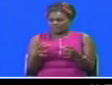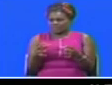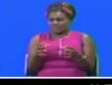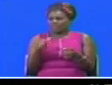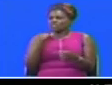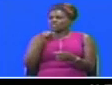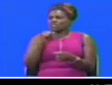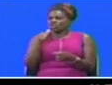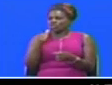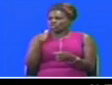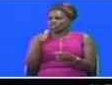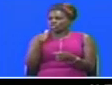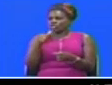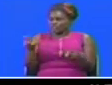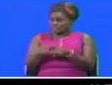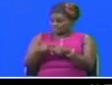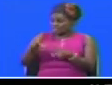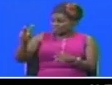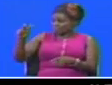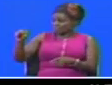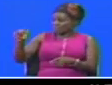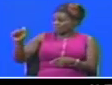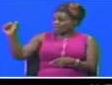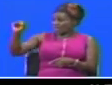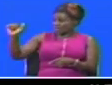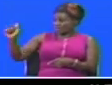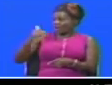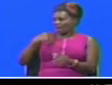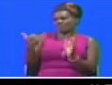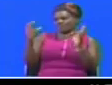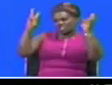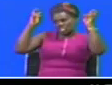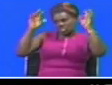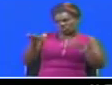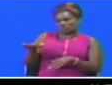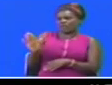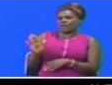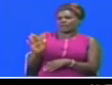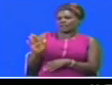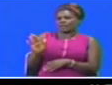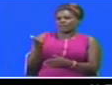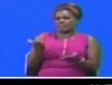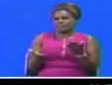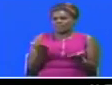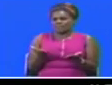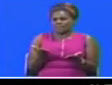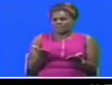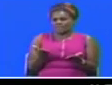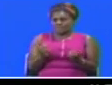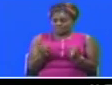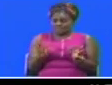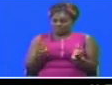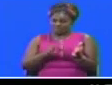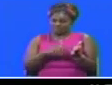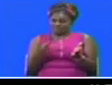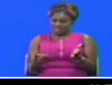not just Jubilee. I think also NASA has their own issues. Probably if it doesn't go well,